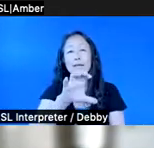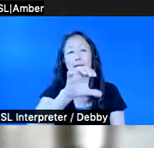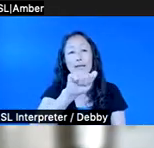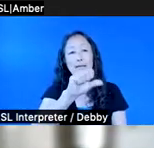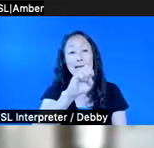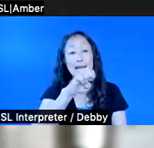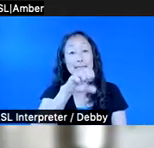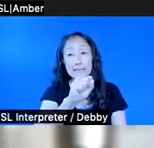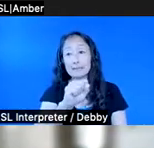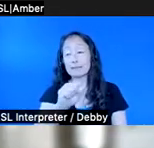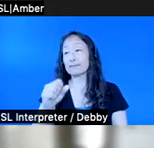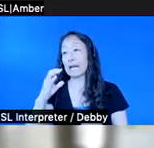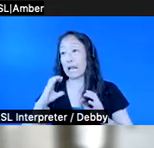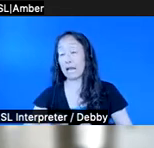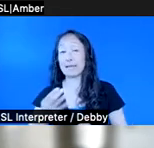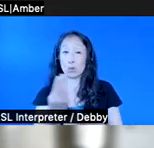and using their name.